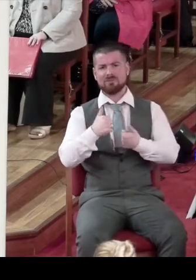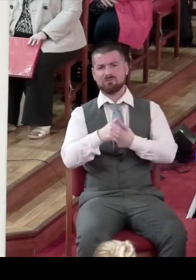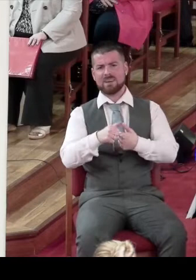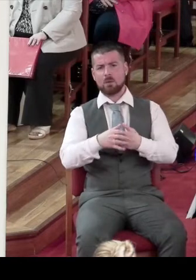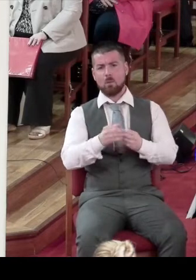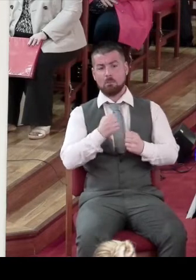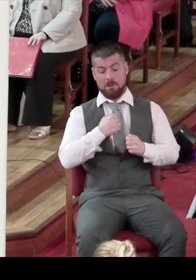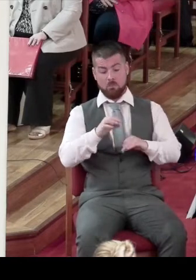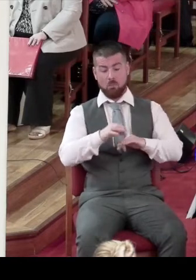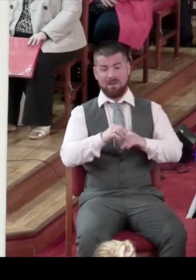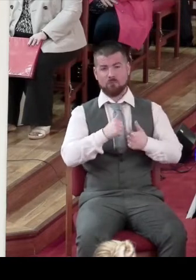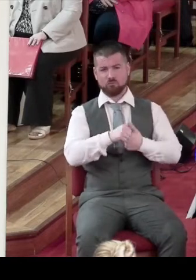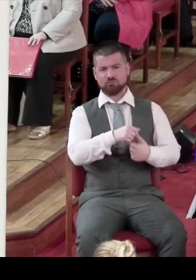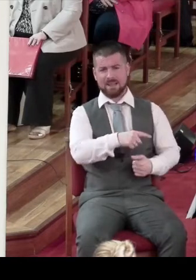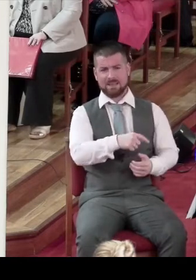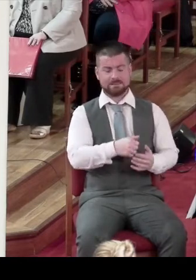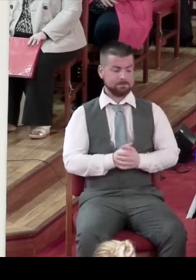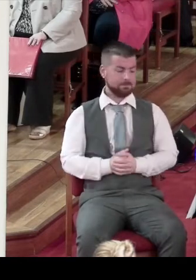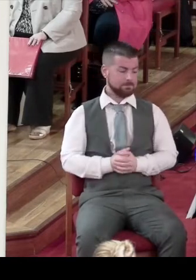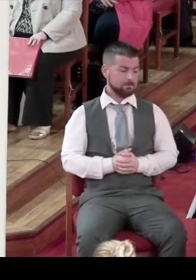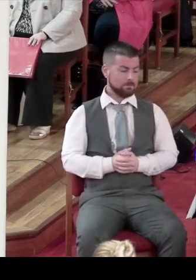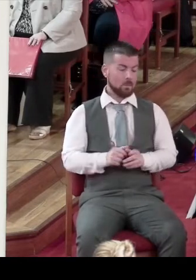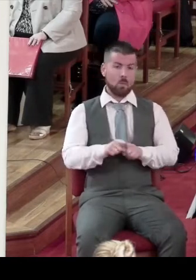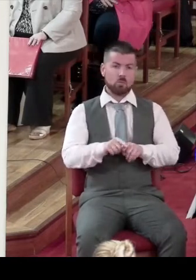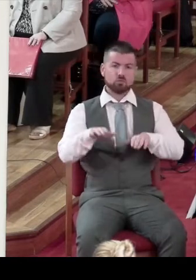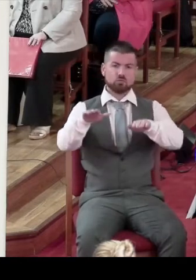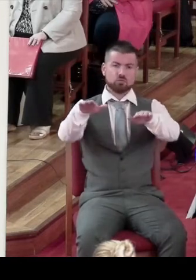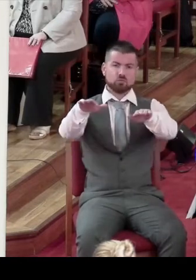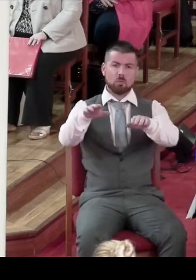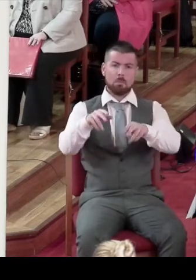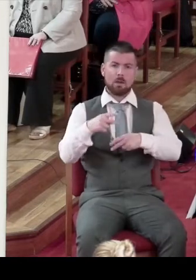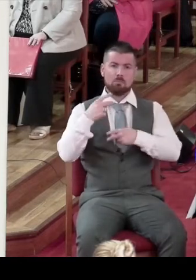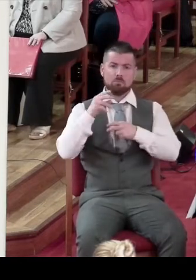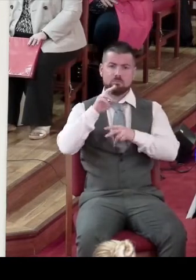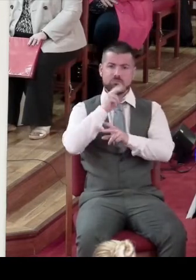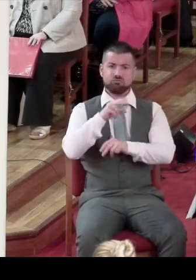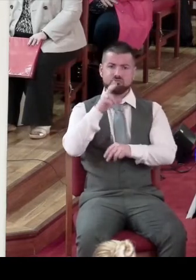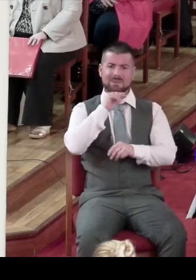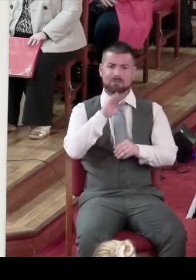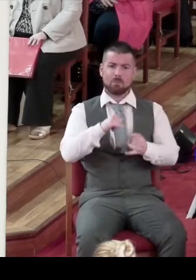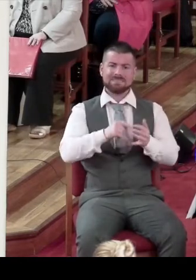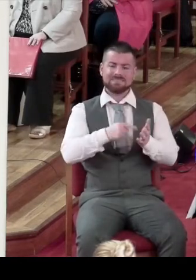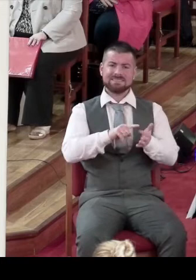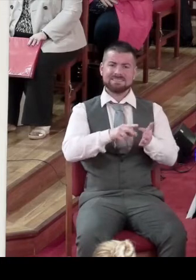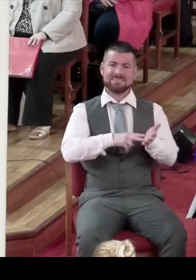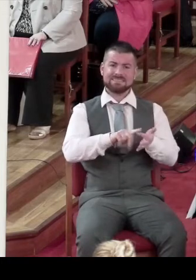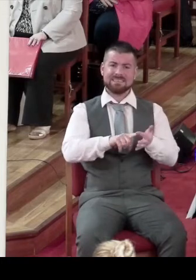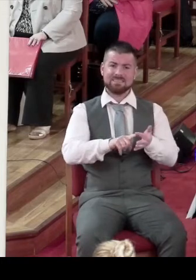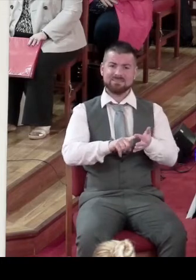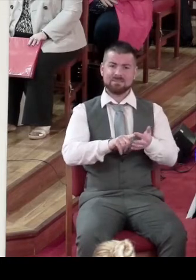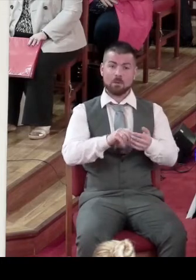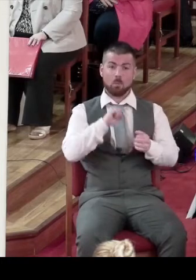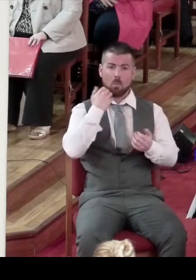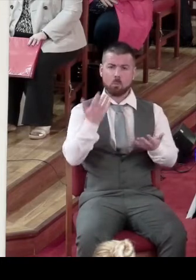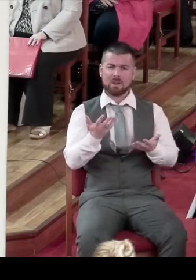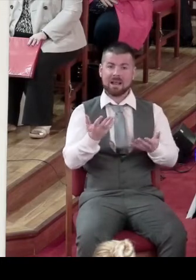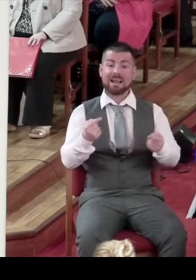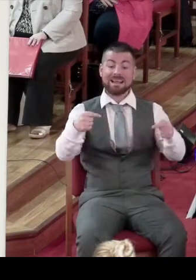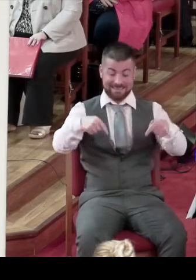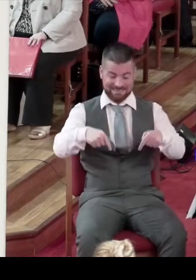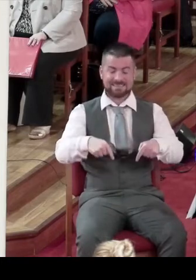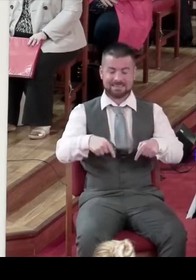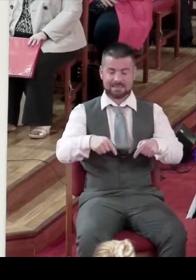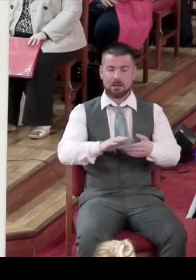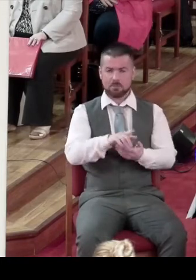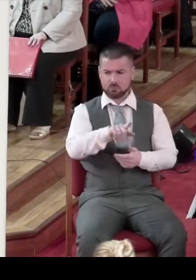wife's, and also some super preaching from Steve Brady. And it's here in our sanctuary, so familiar to you,